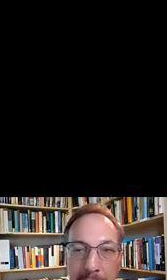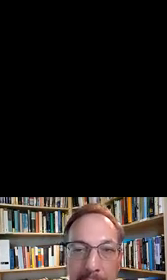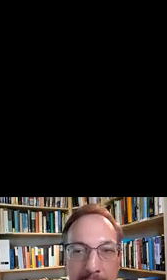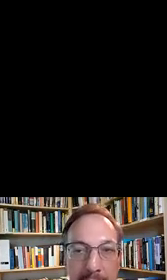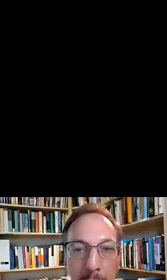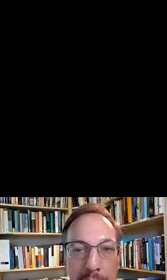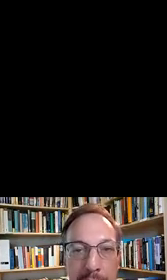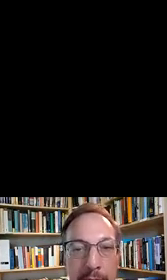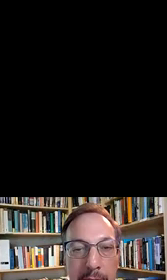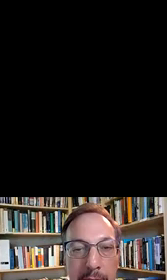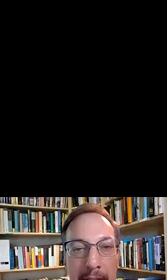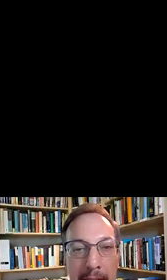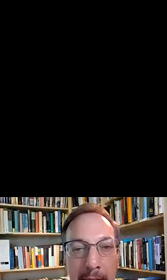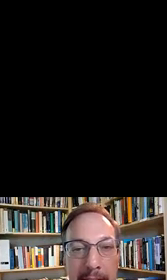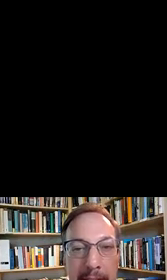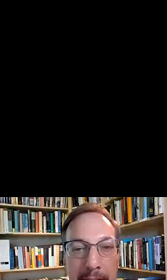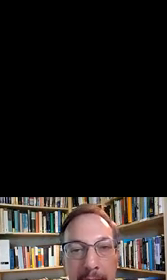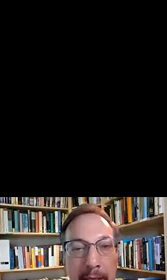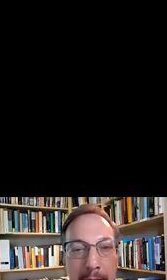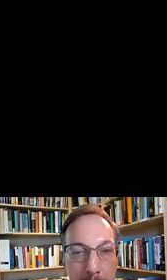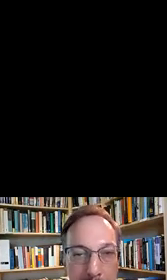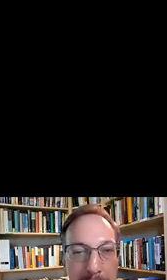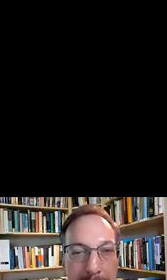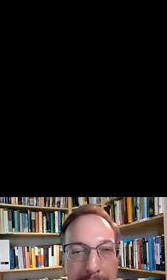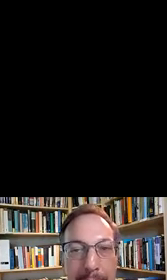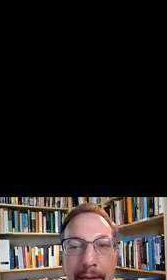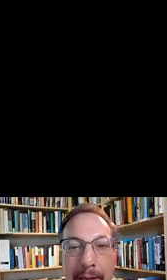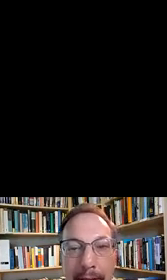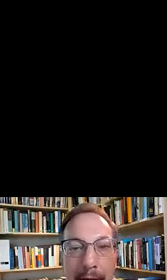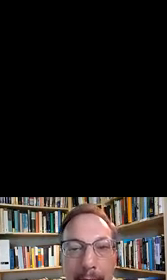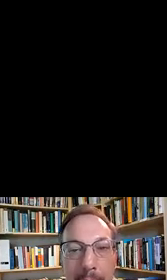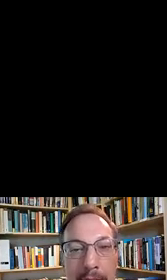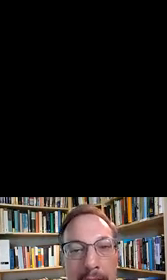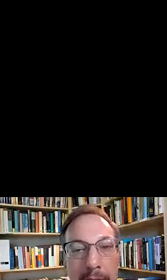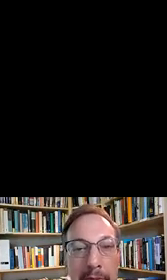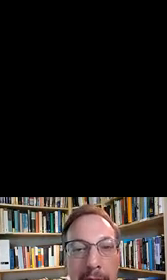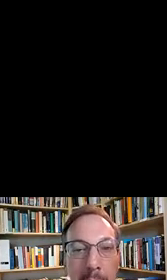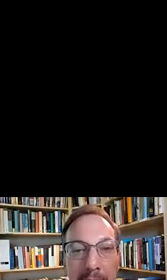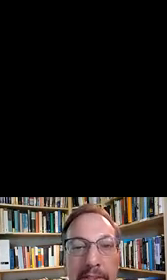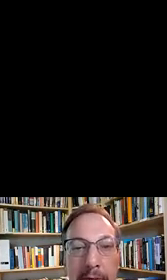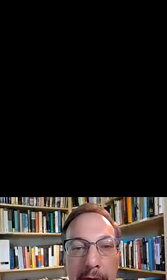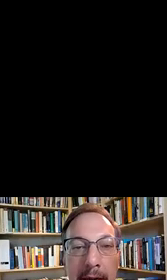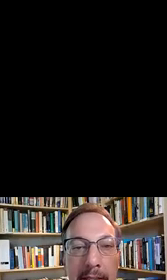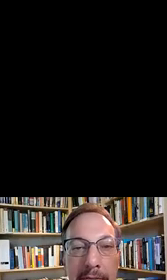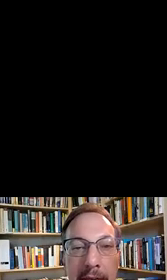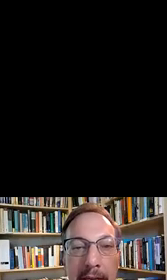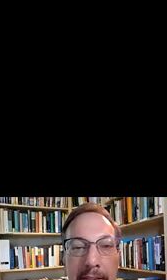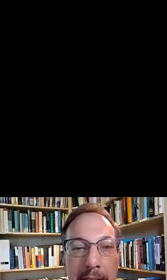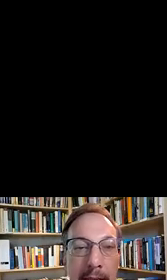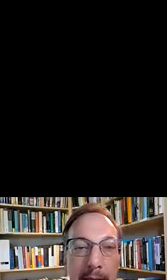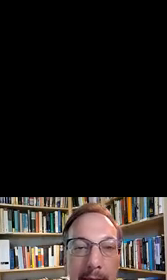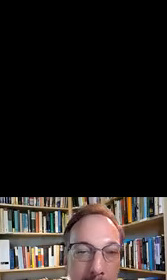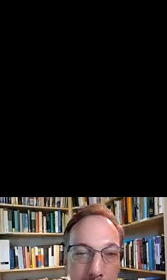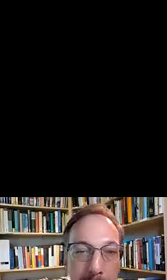same thing, it's the same courses. And you'll be sitting in the classes when we're sitting together, besides students who are registered in the Faculty of